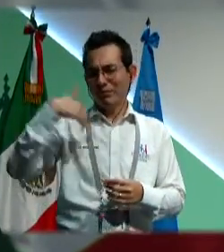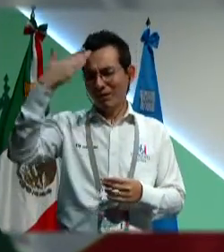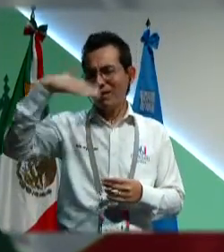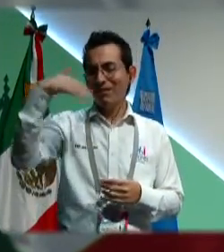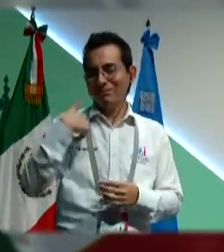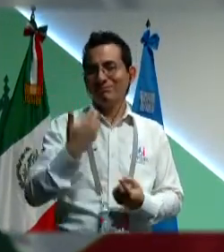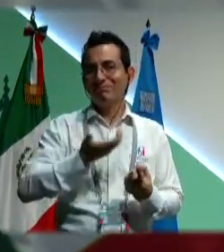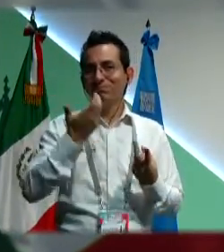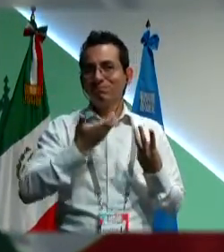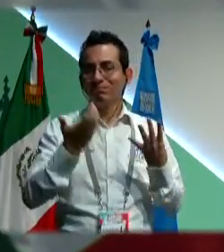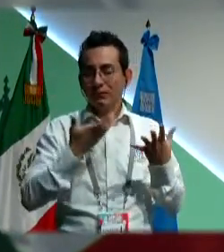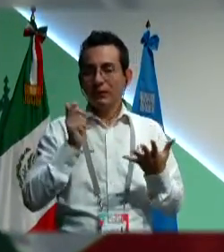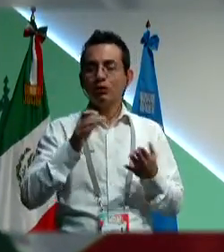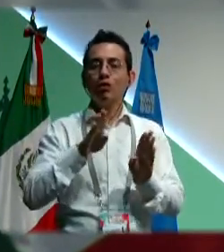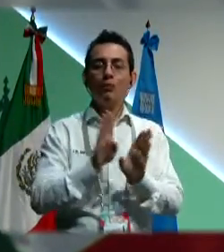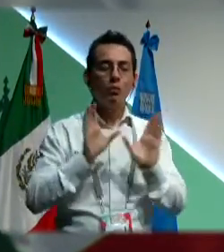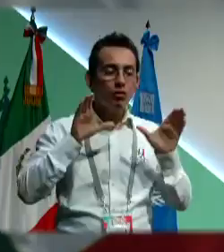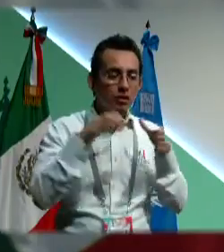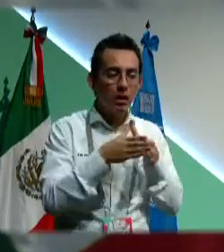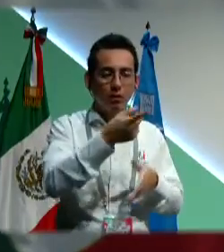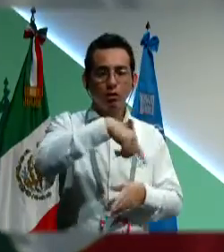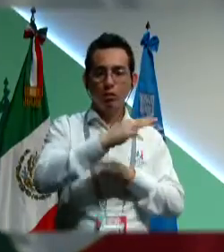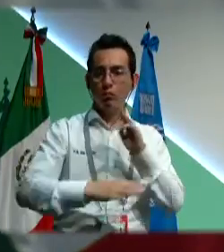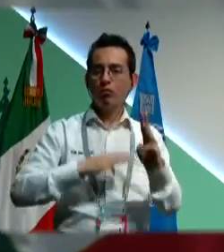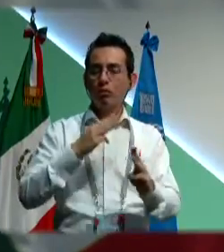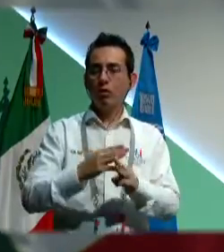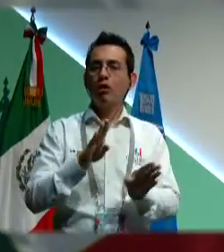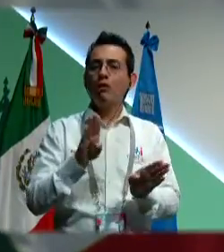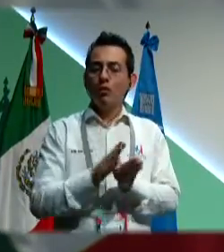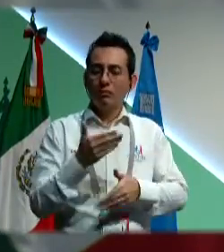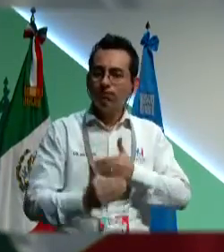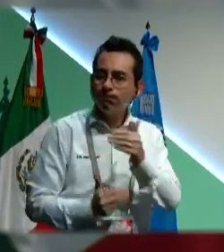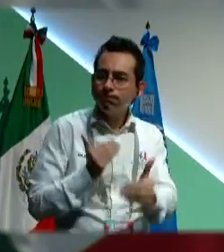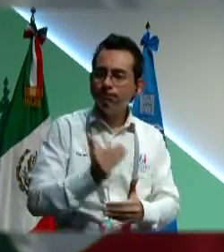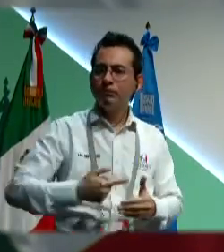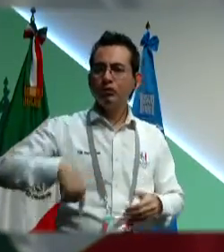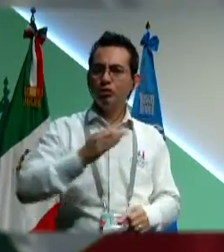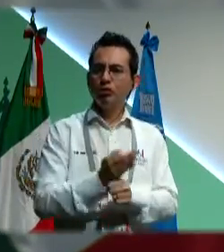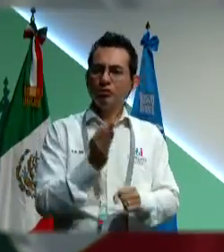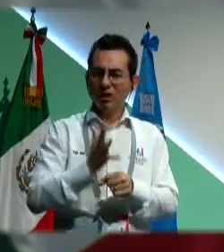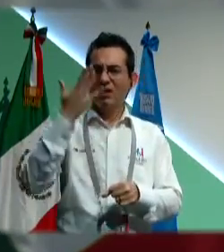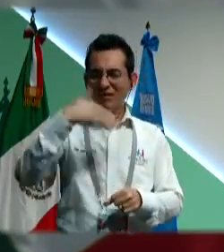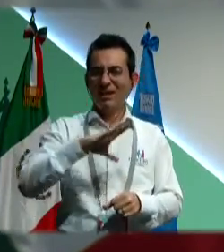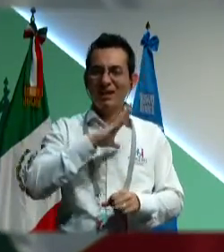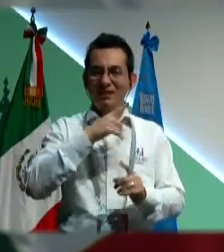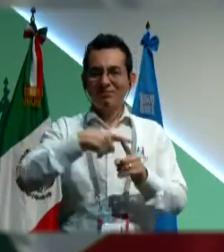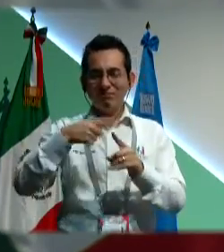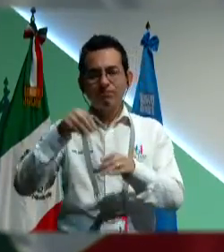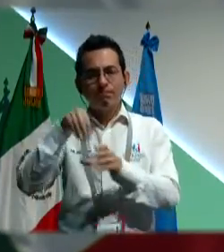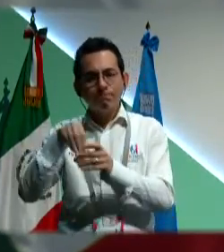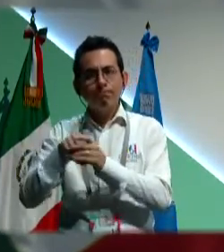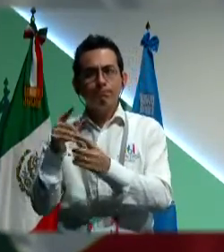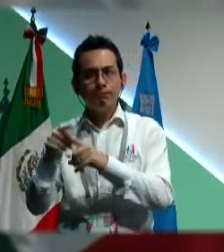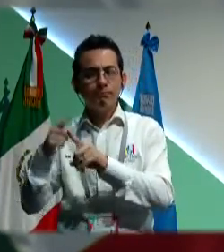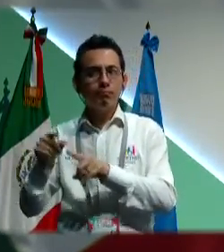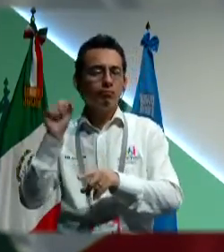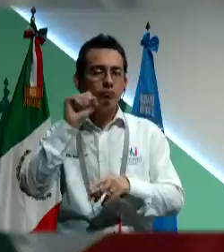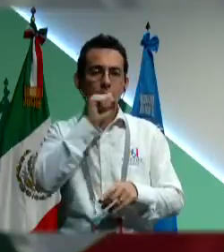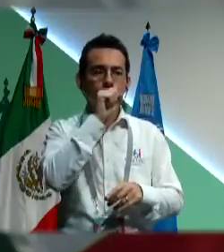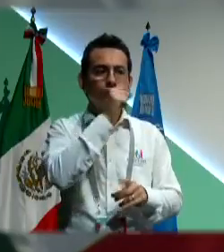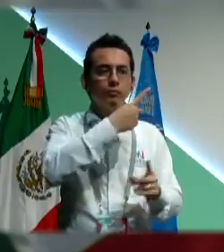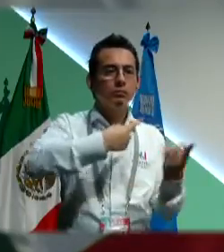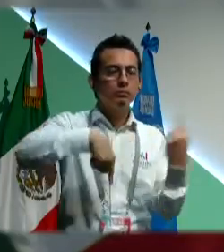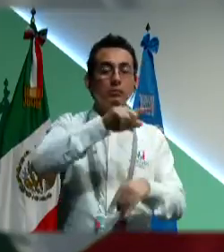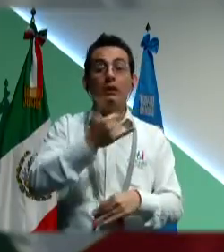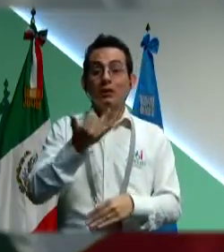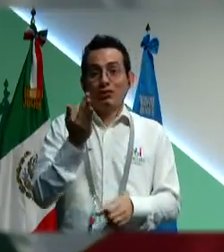way into reality, augmenting it through embedded code and remote control, there is a huge loss of local autonomy.